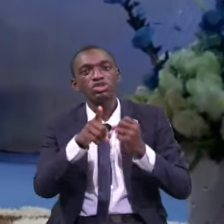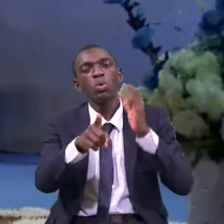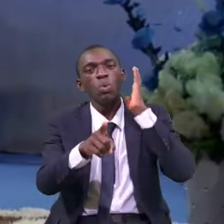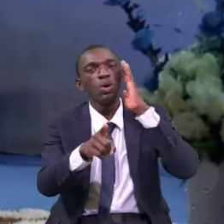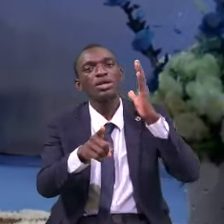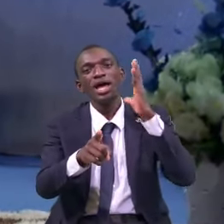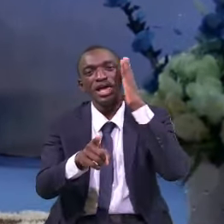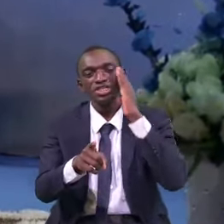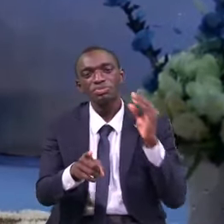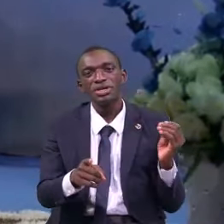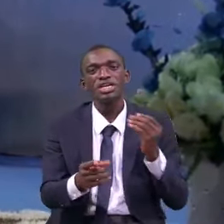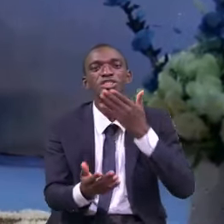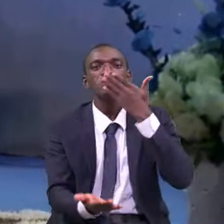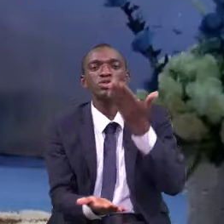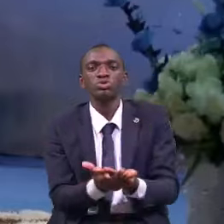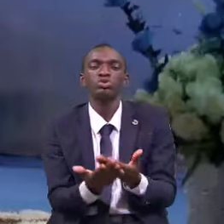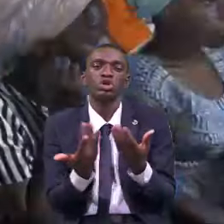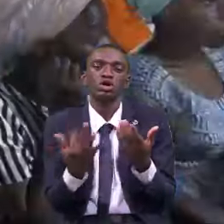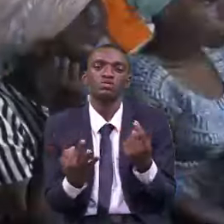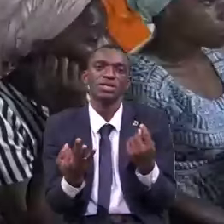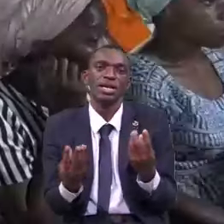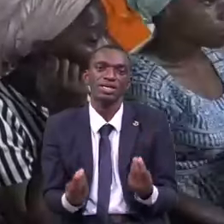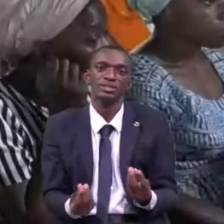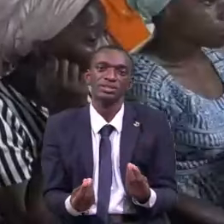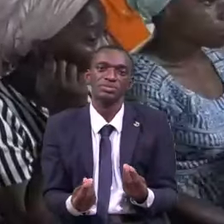the good of the land.